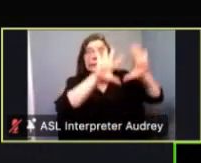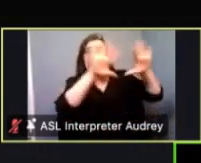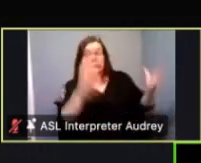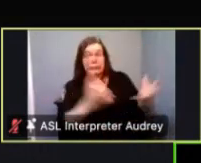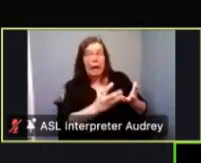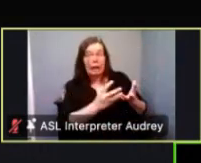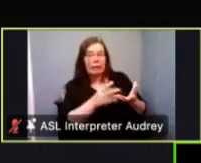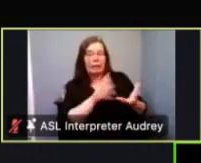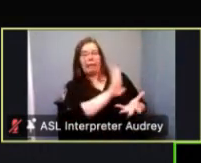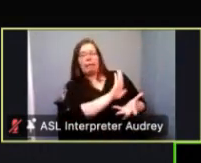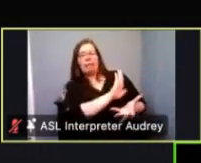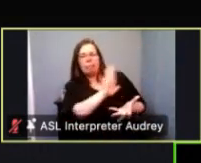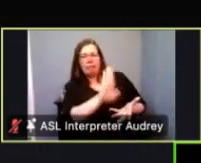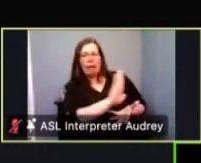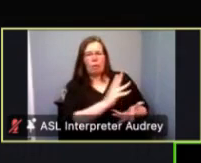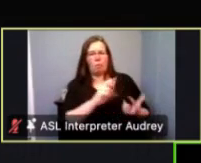problem.